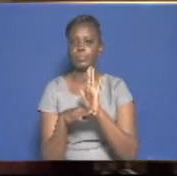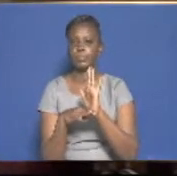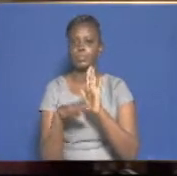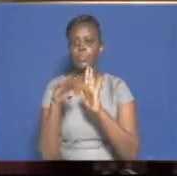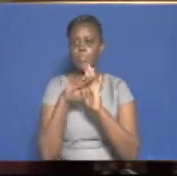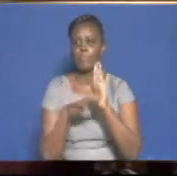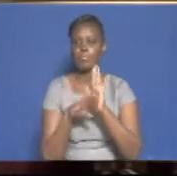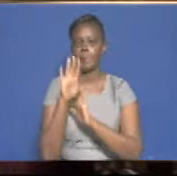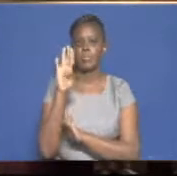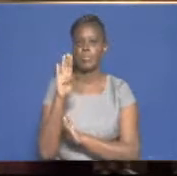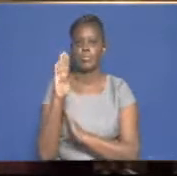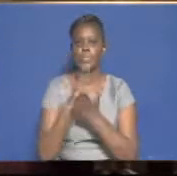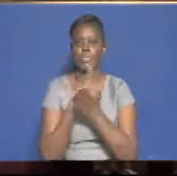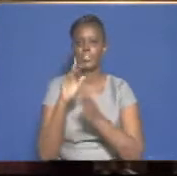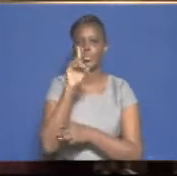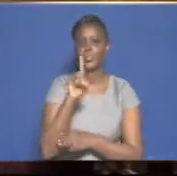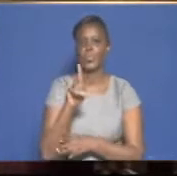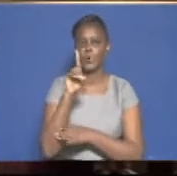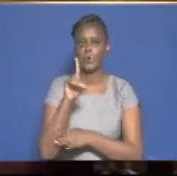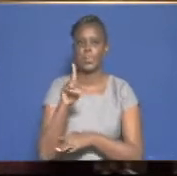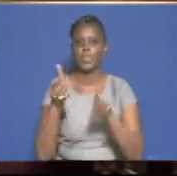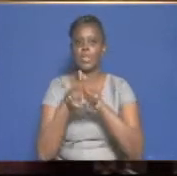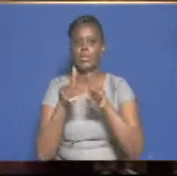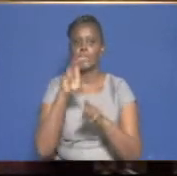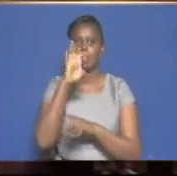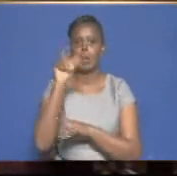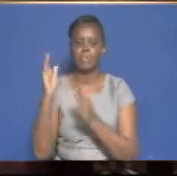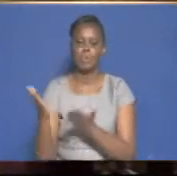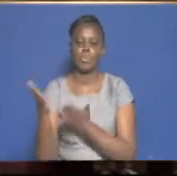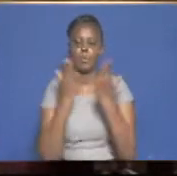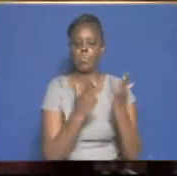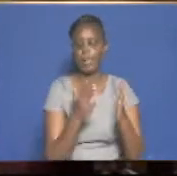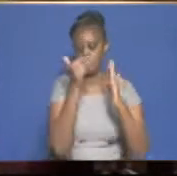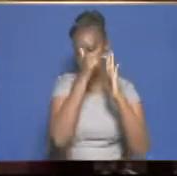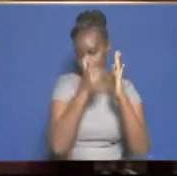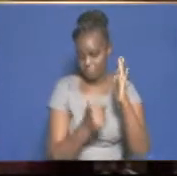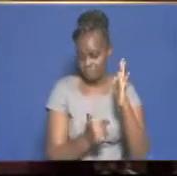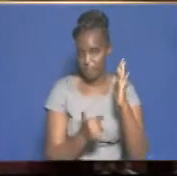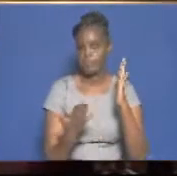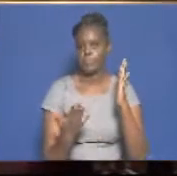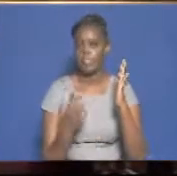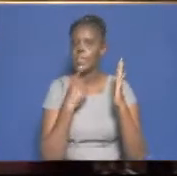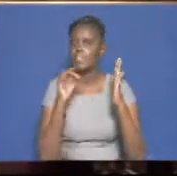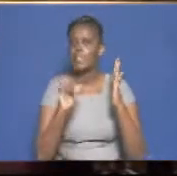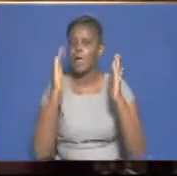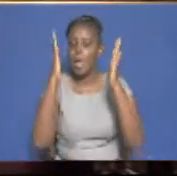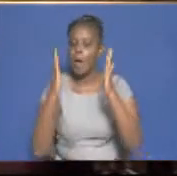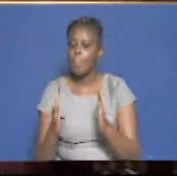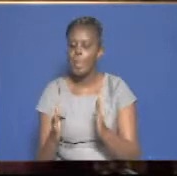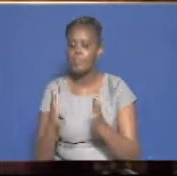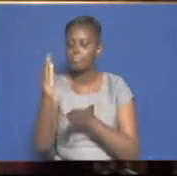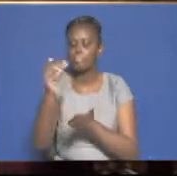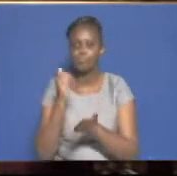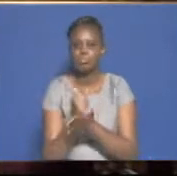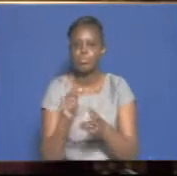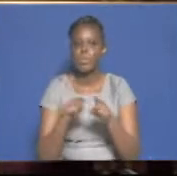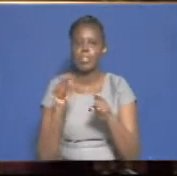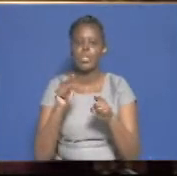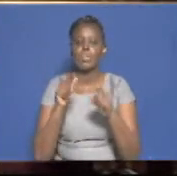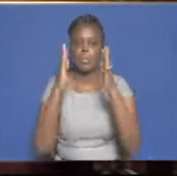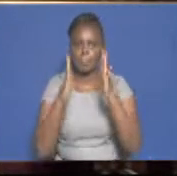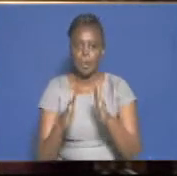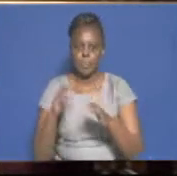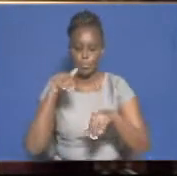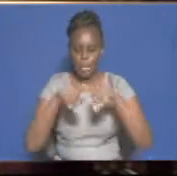paragraph B of subsection 1 of the said Act provides, and I quote, a person may be nominated as a candidate for an